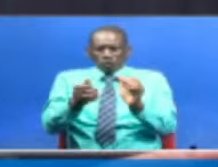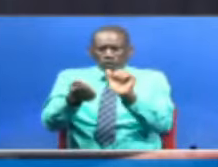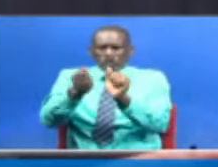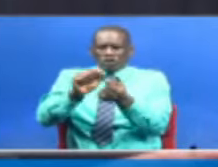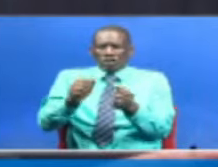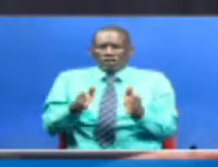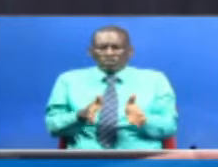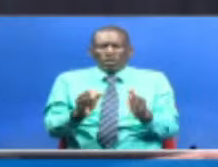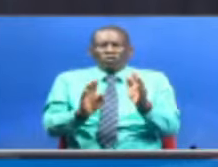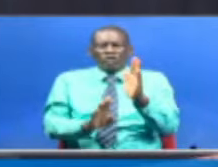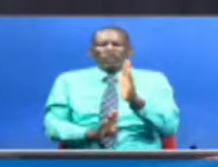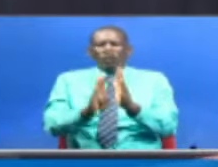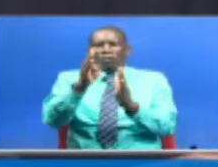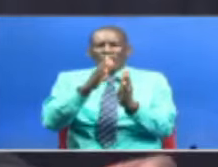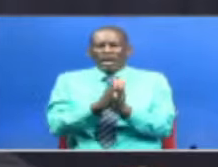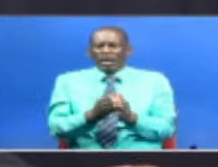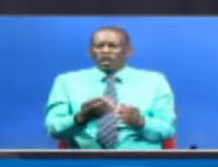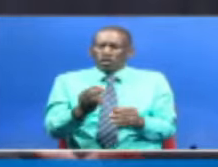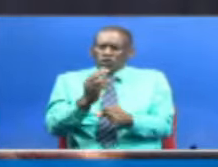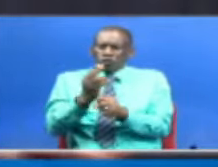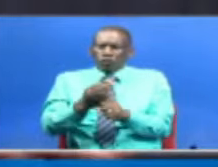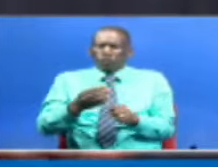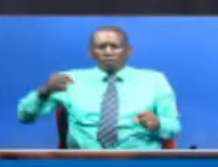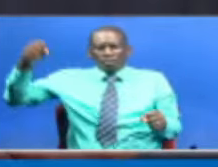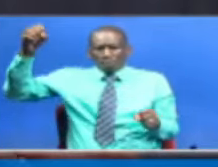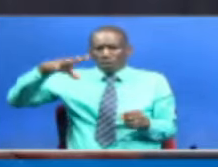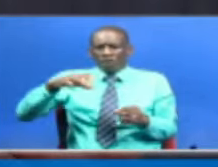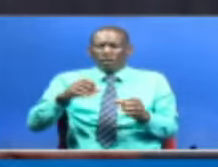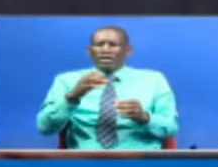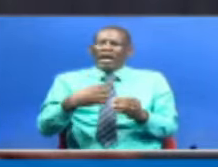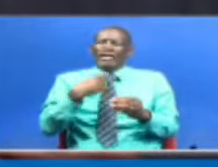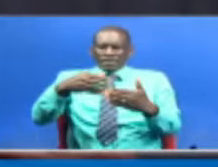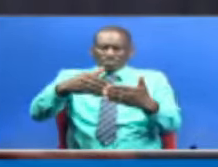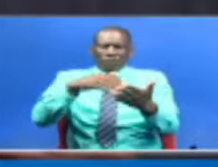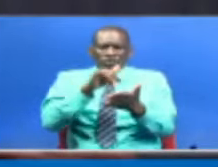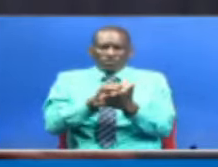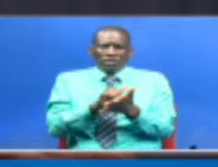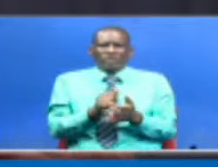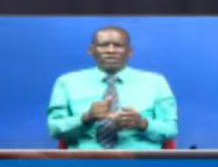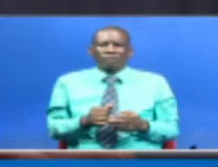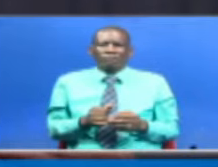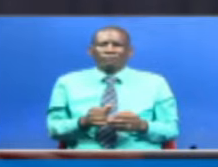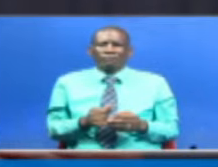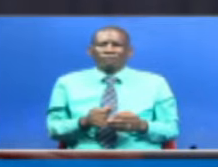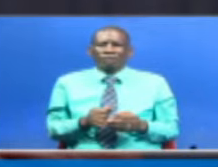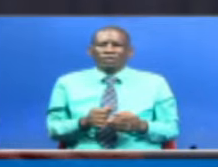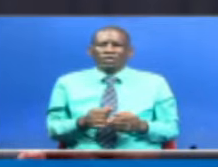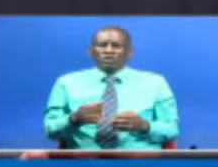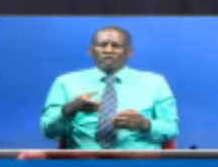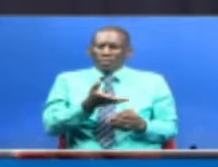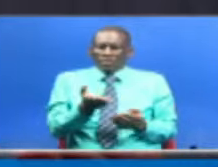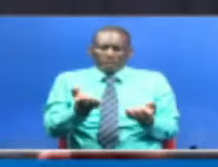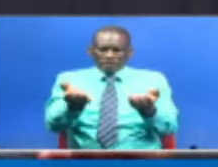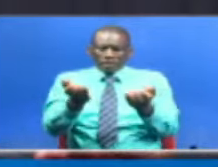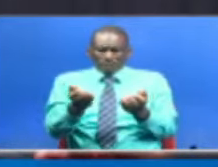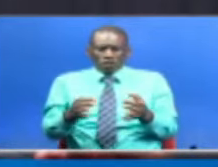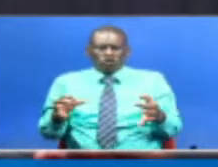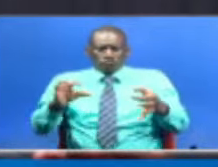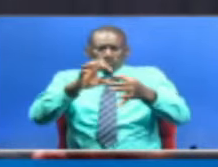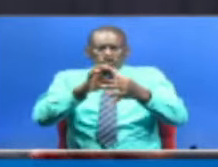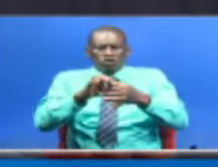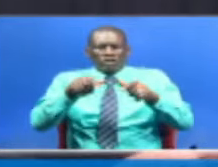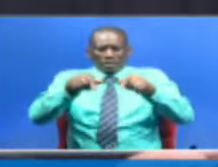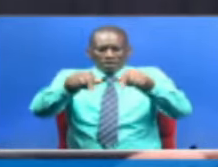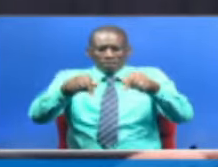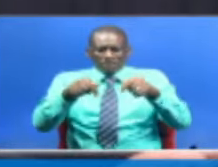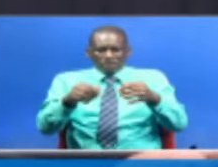develop and consume power. When I did say earlier that there is need to synchronize demand